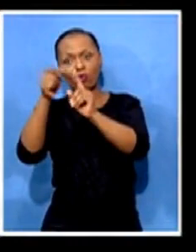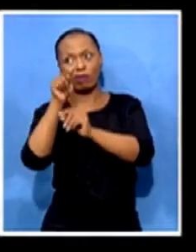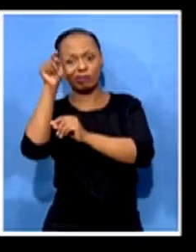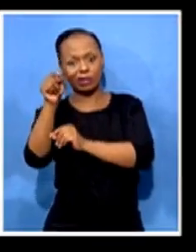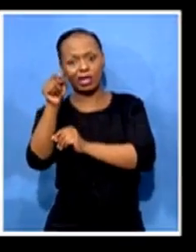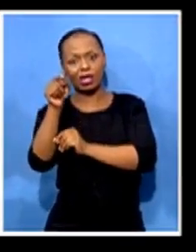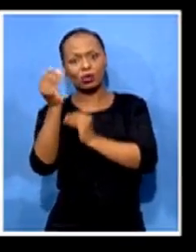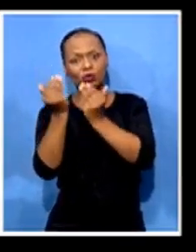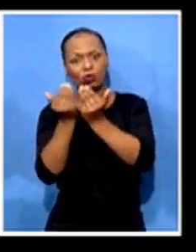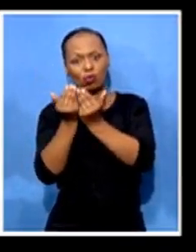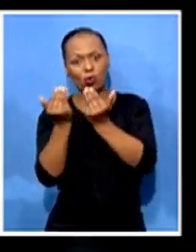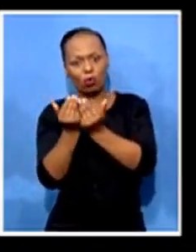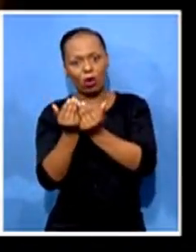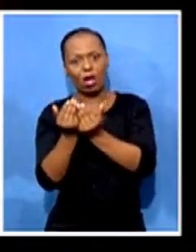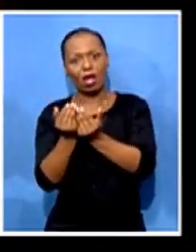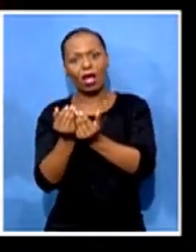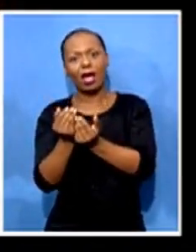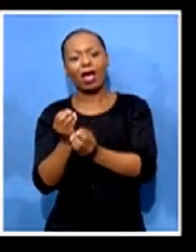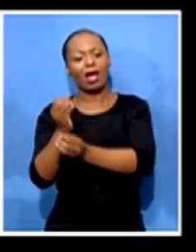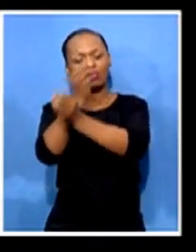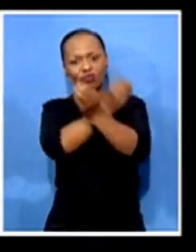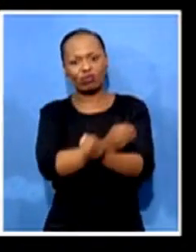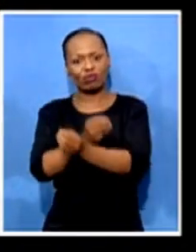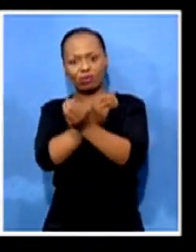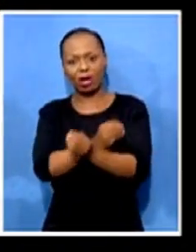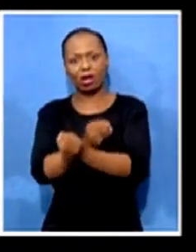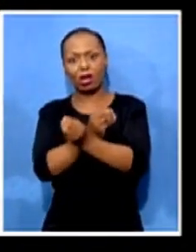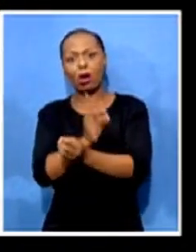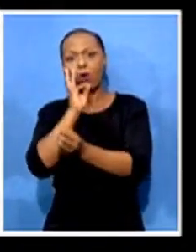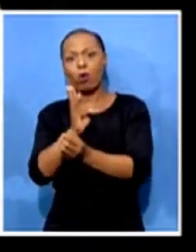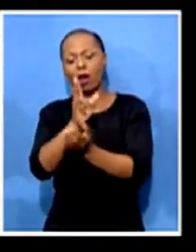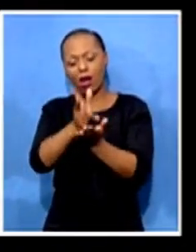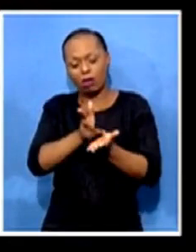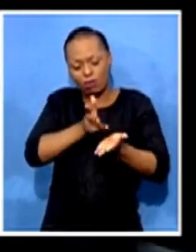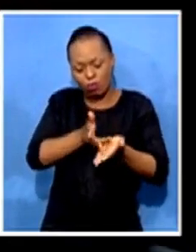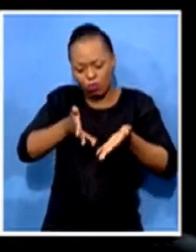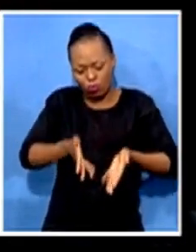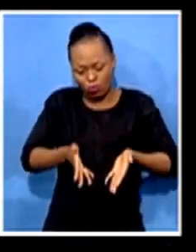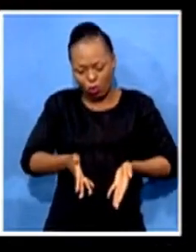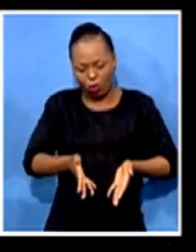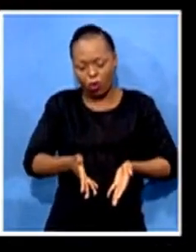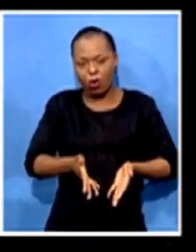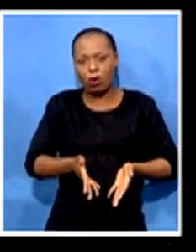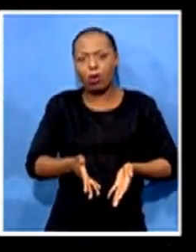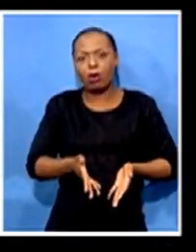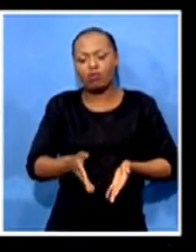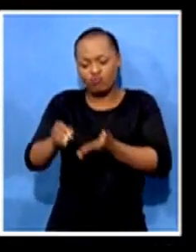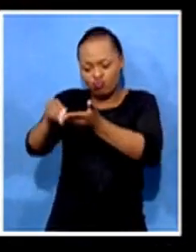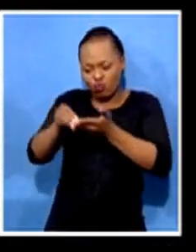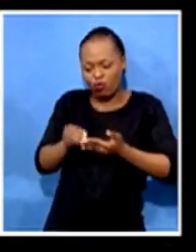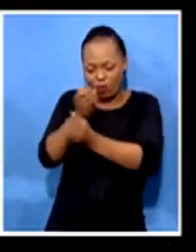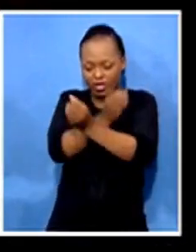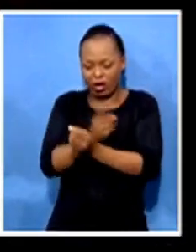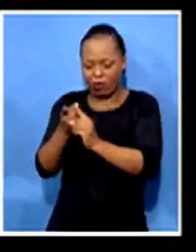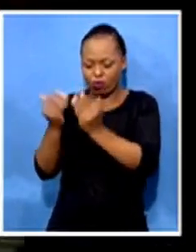here to the initial point where you'll be holding your activities. Because remember, in terms of the agreement, 100 persons are marching from